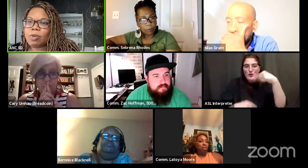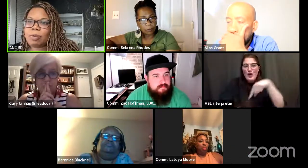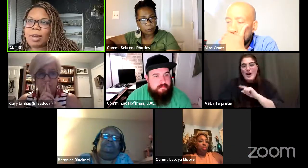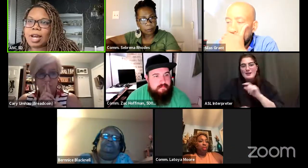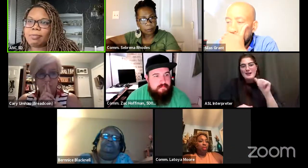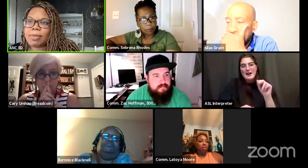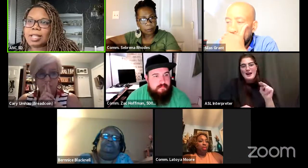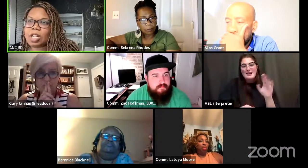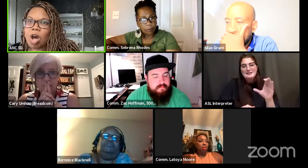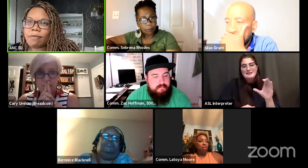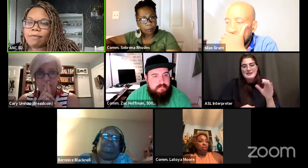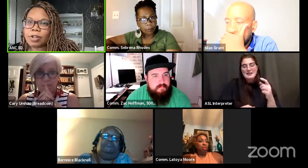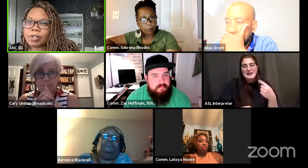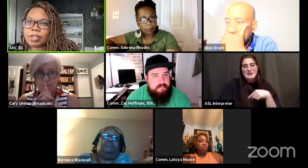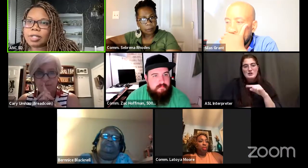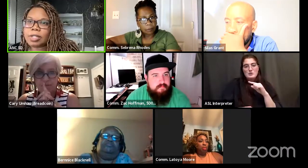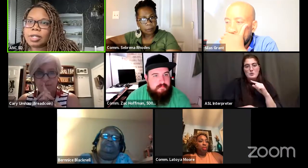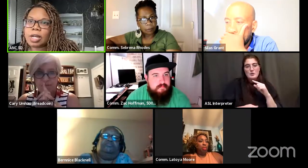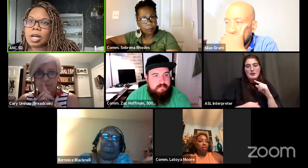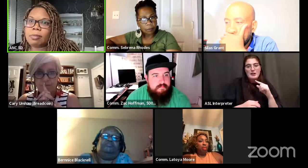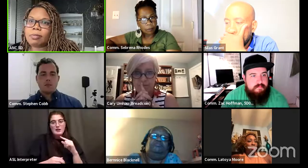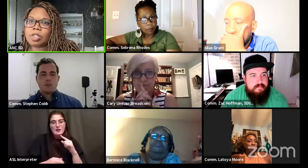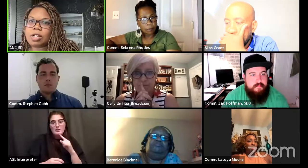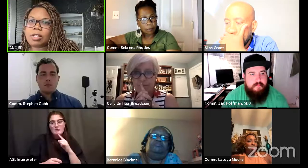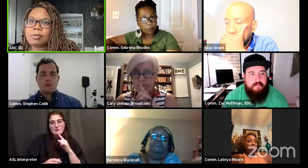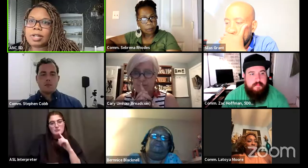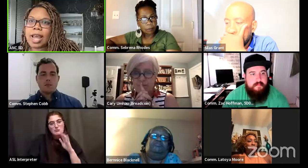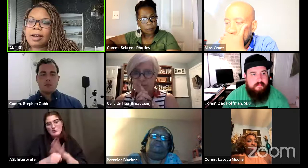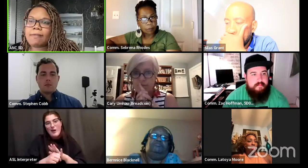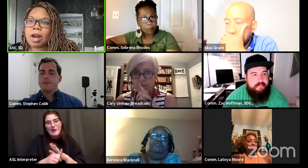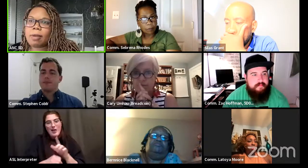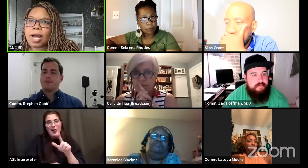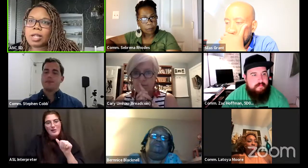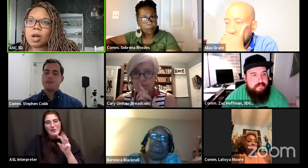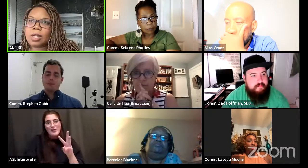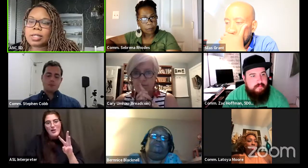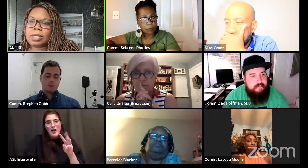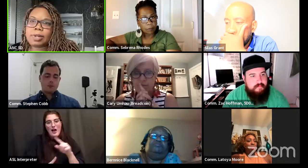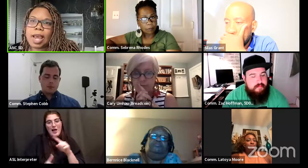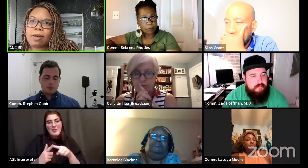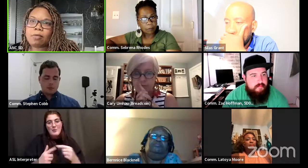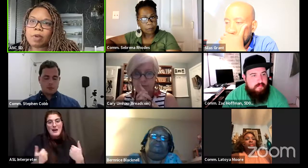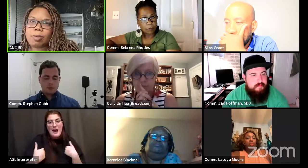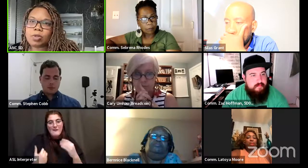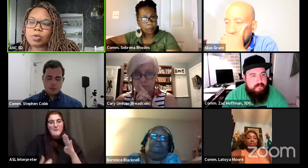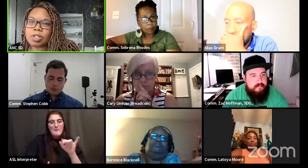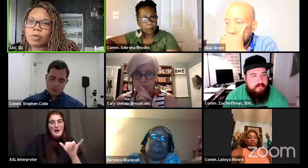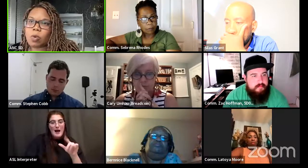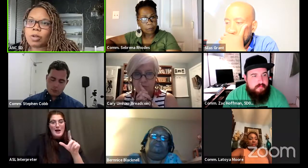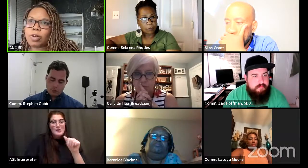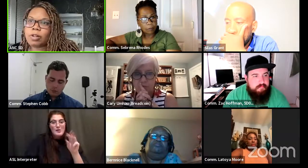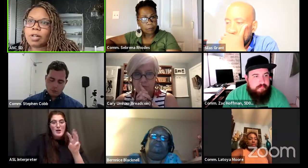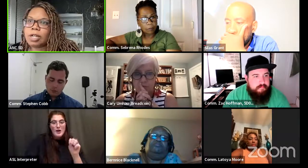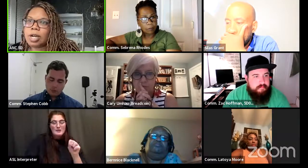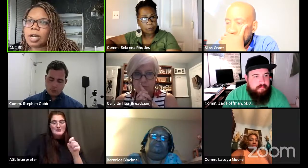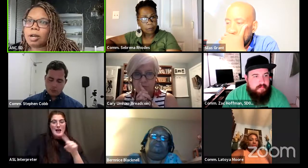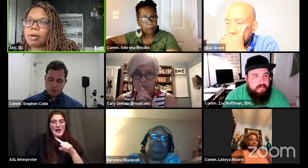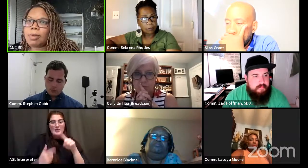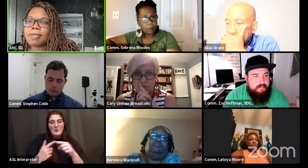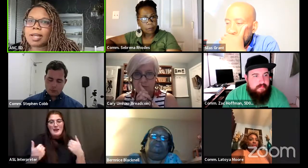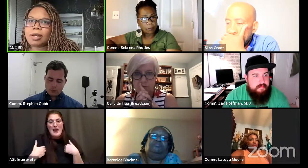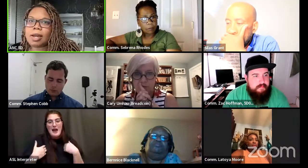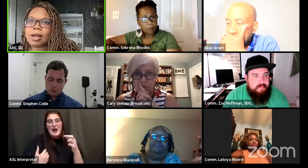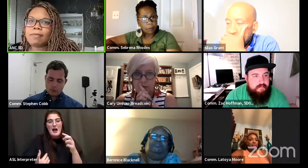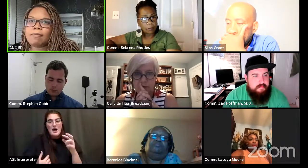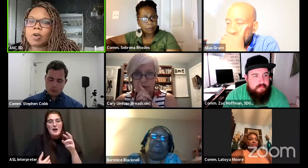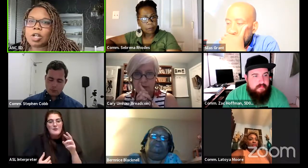that, we're bound by the law first. Then we have our bylaws, and then we have Robert's Rules of Order.